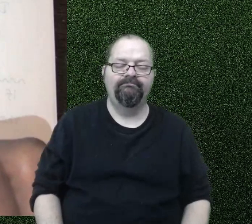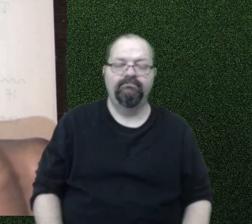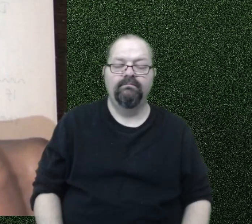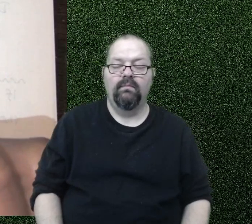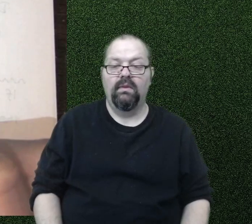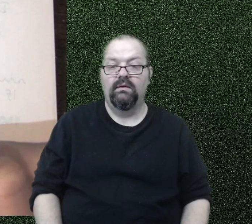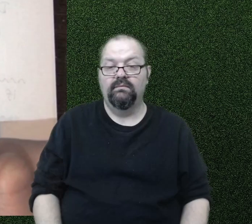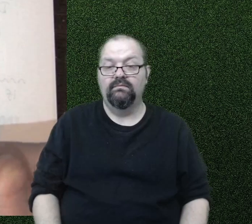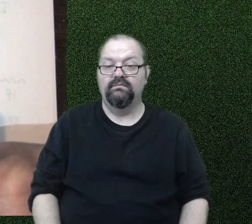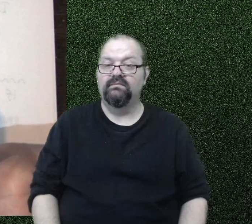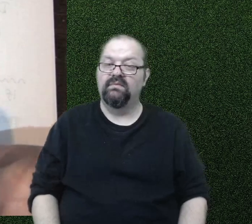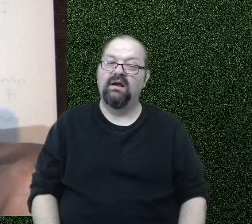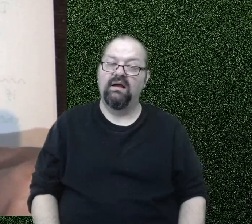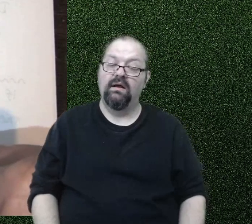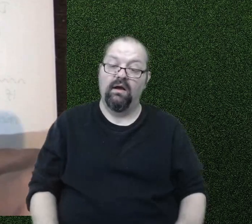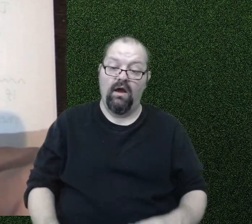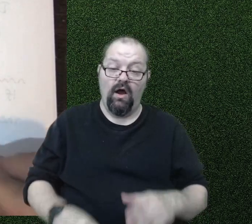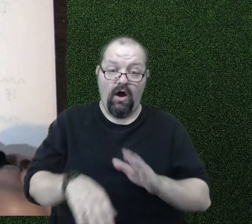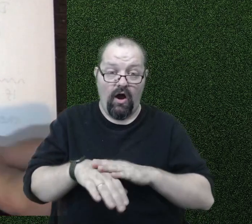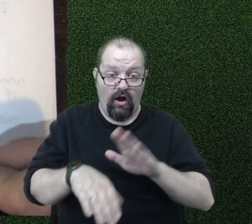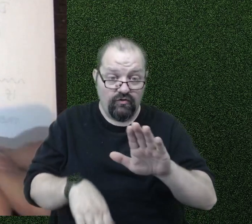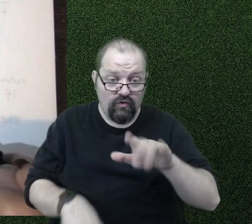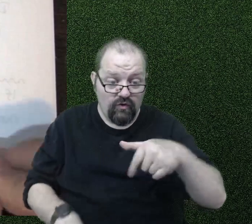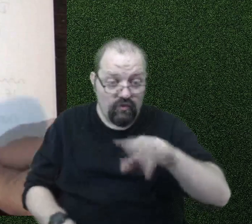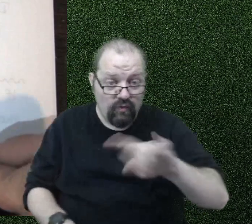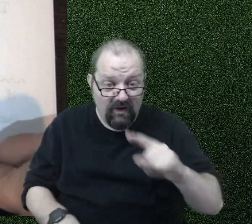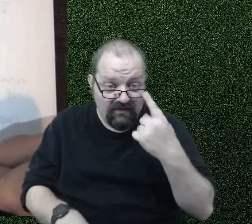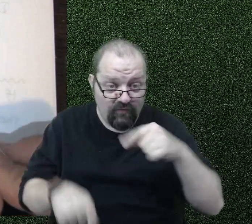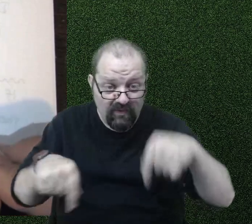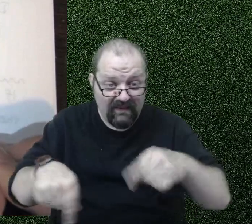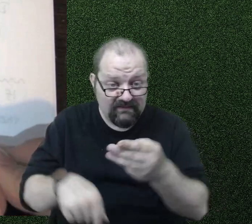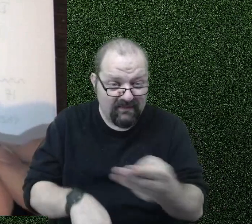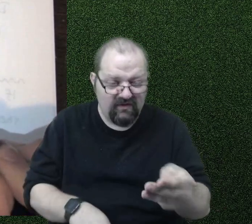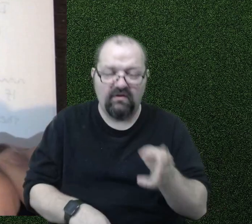I will be more explicit on your quiz over this material.